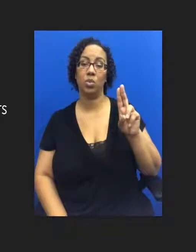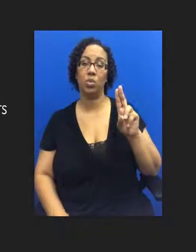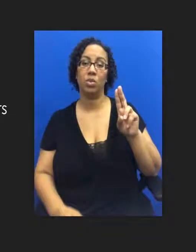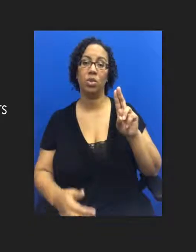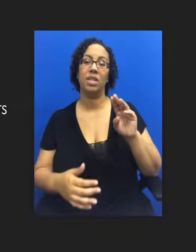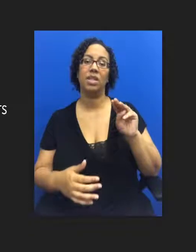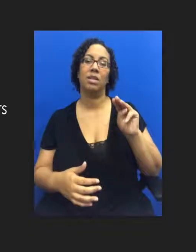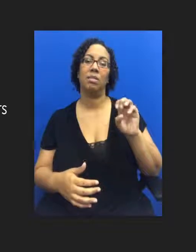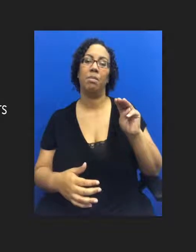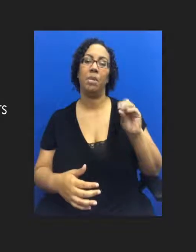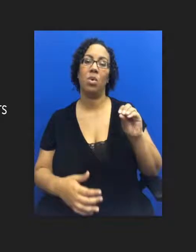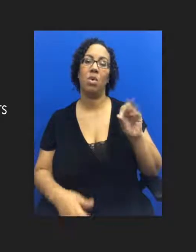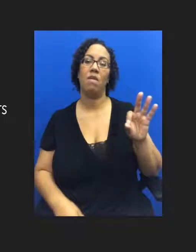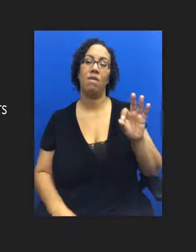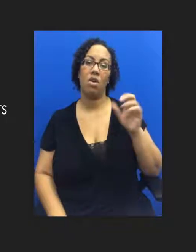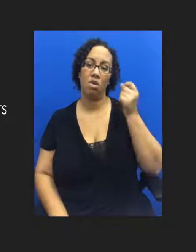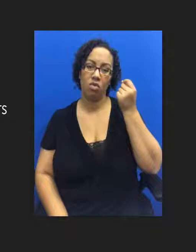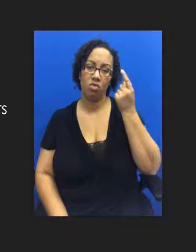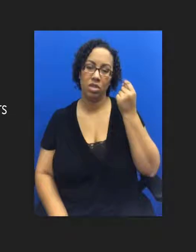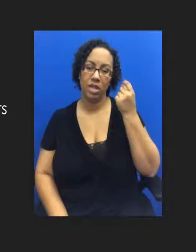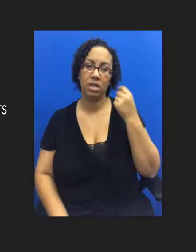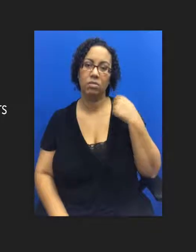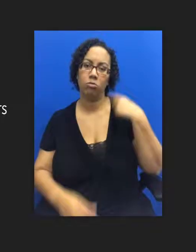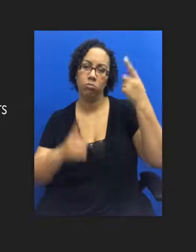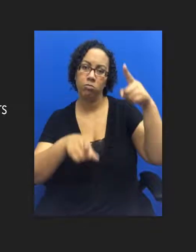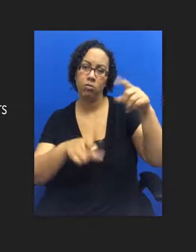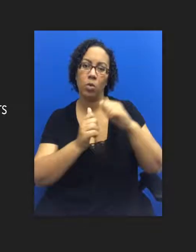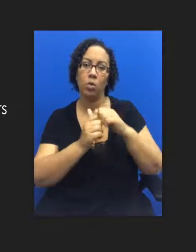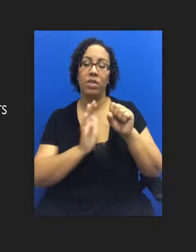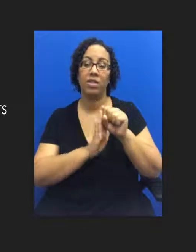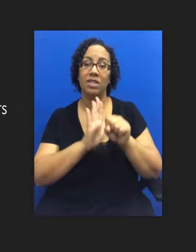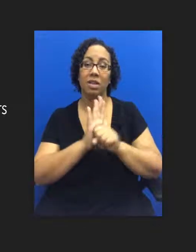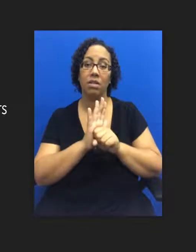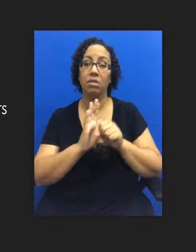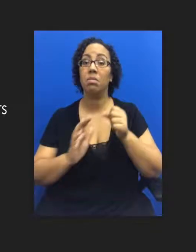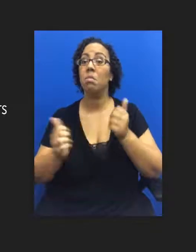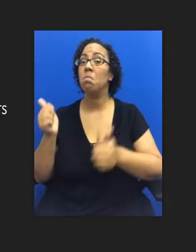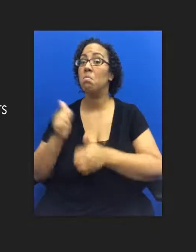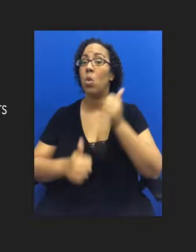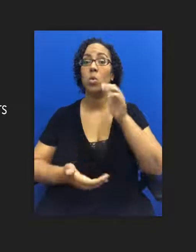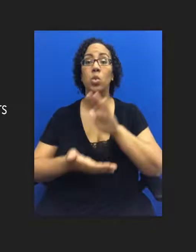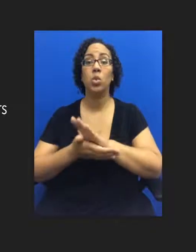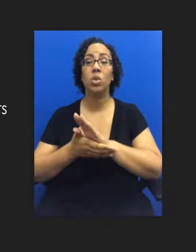is also part of our MOU, or Memorandum of Understanding, with the state.